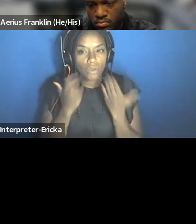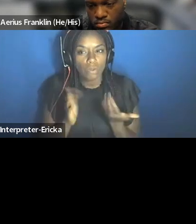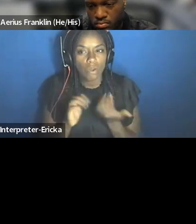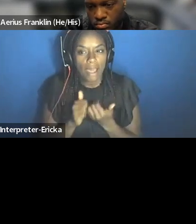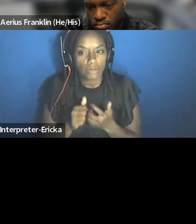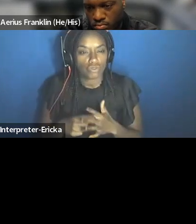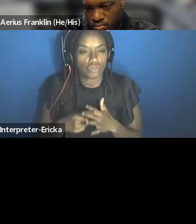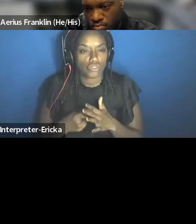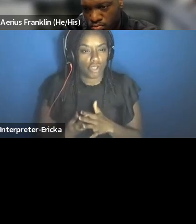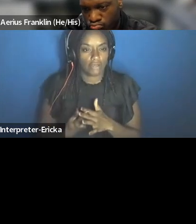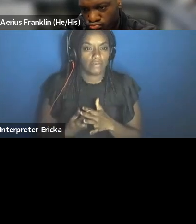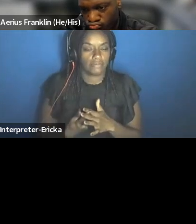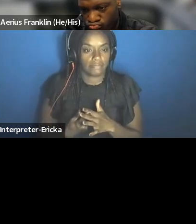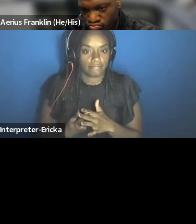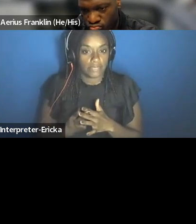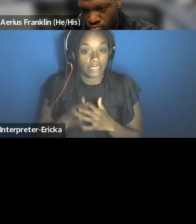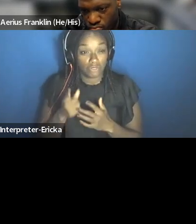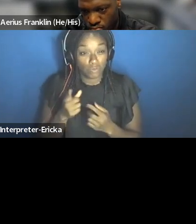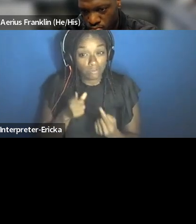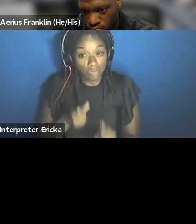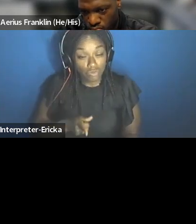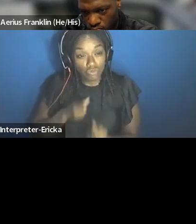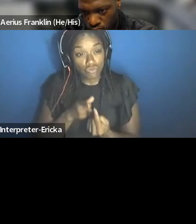what a starting point is? Have you been struggling with,